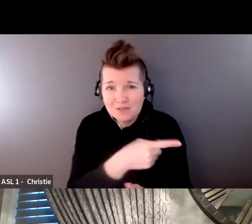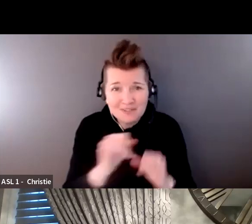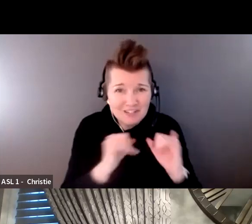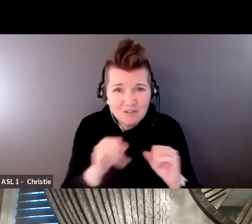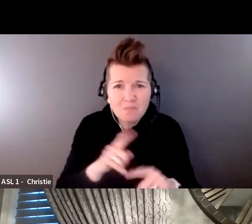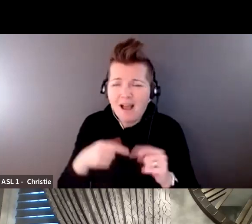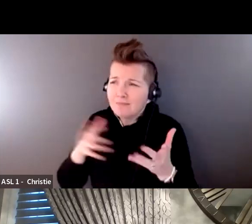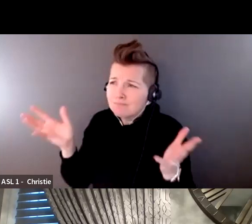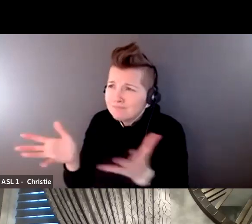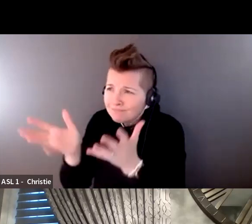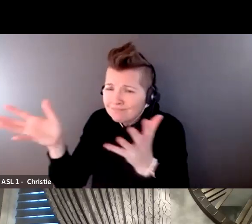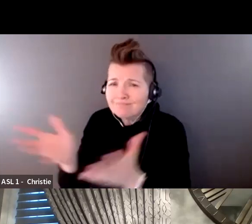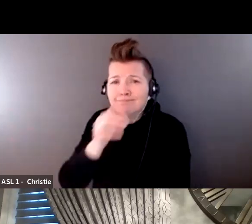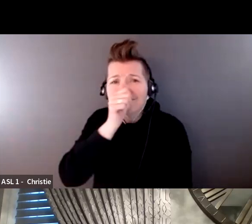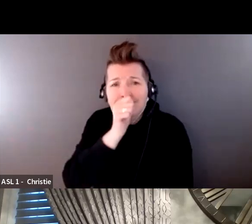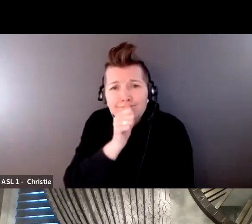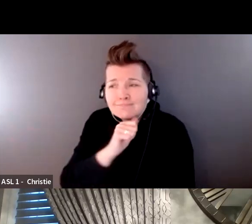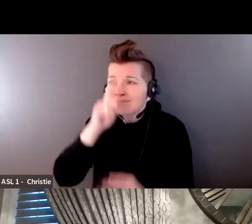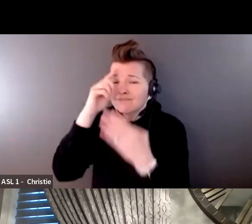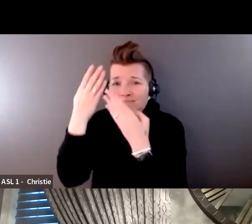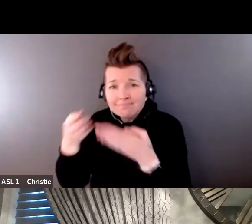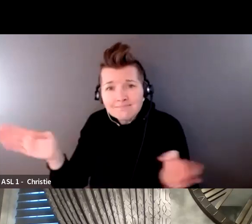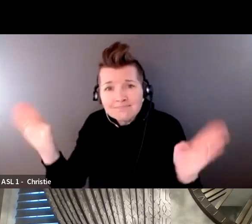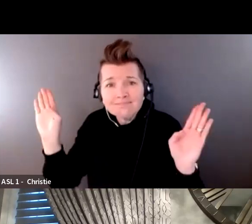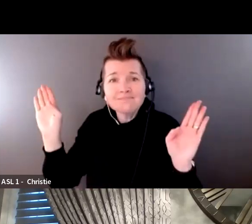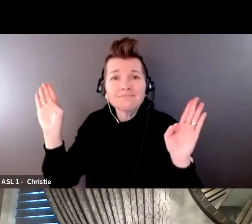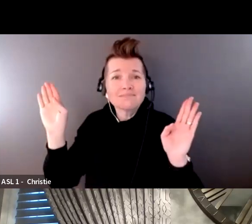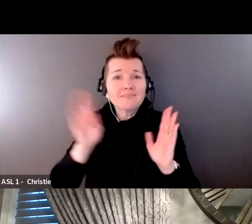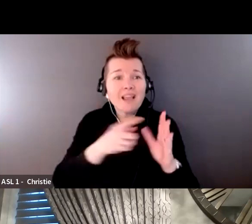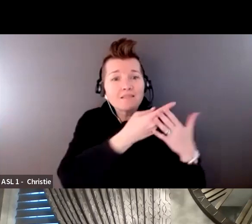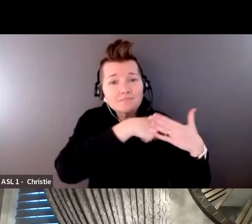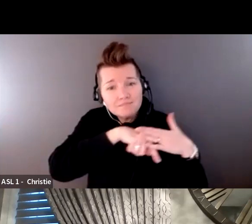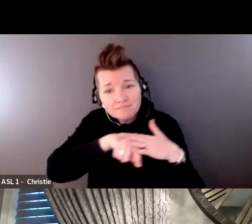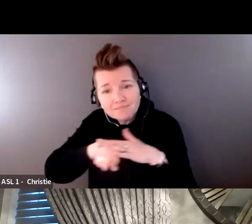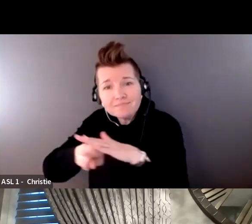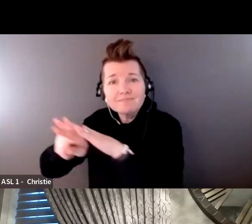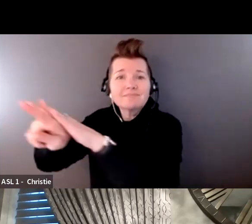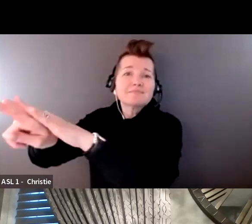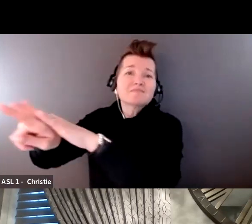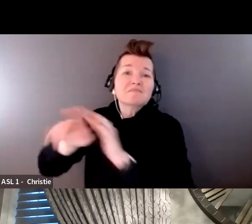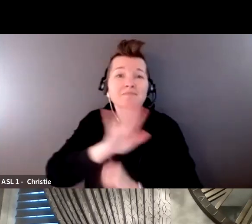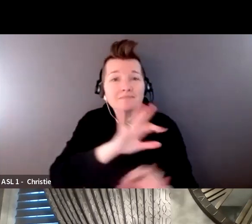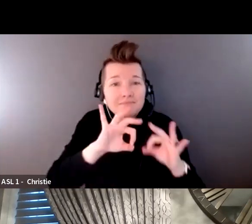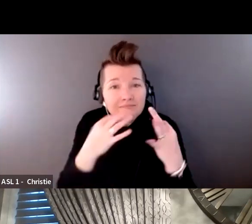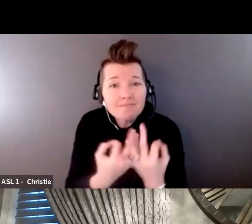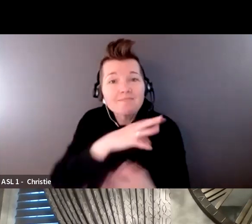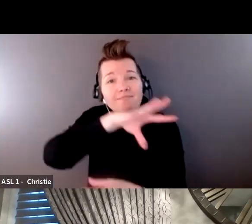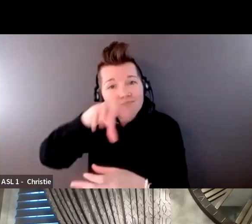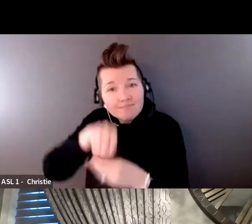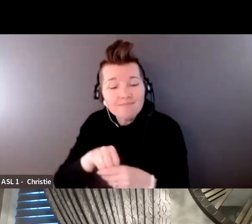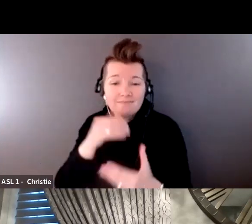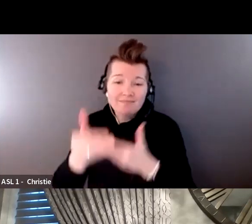patience and openness to the process of integrating our participants and their families to the process. But